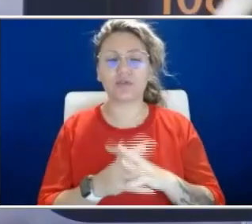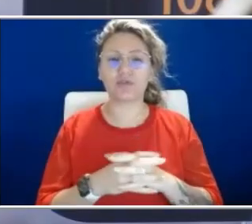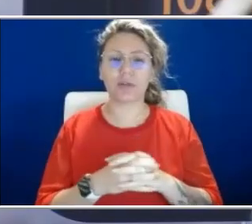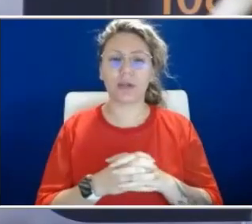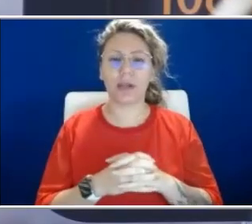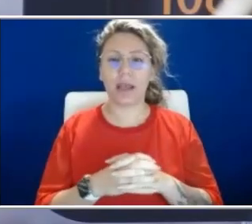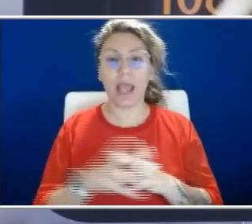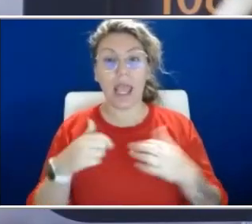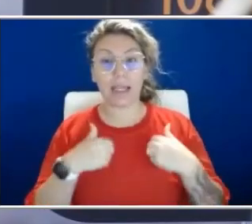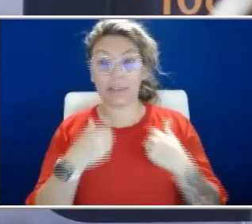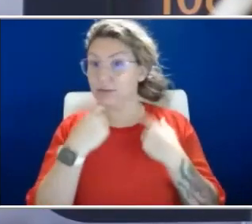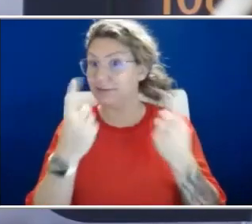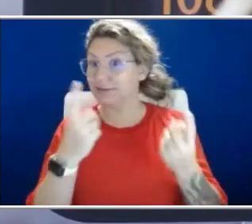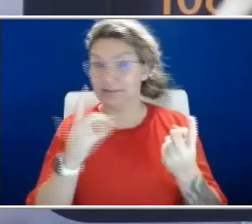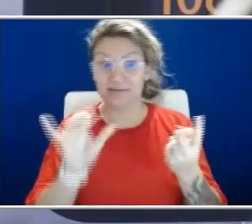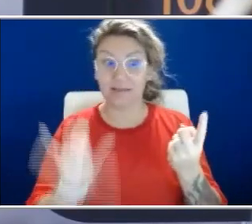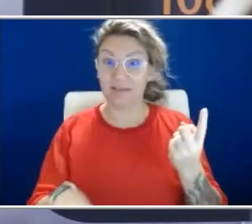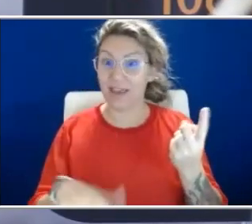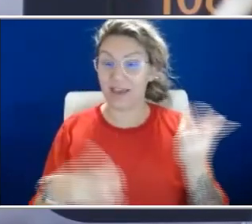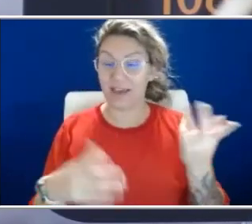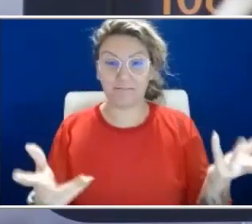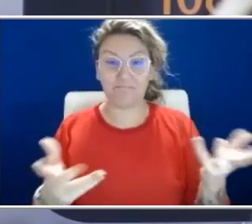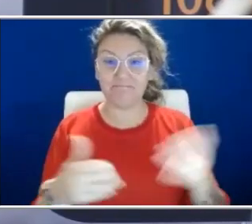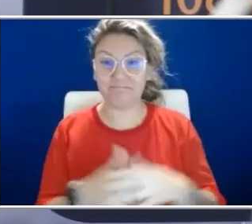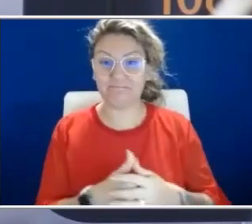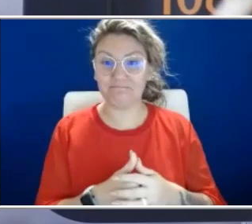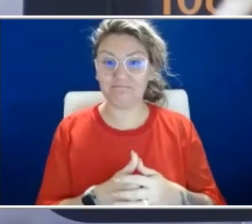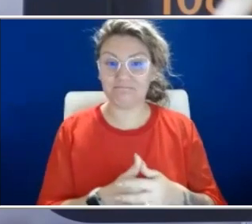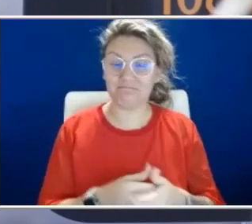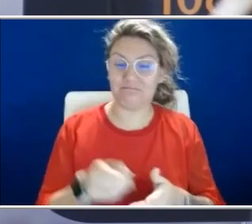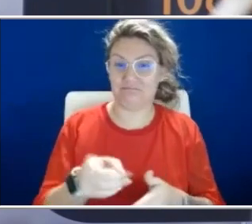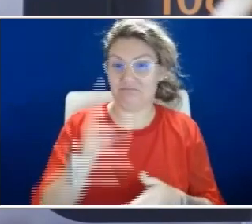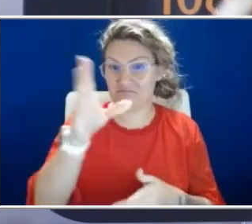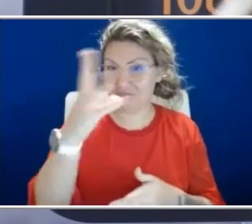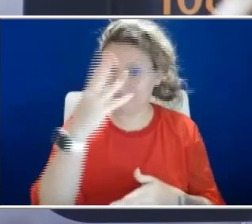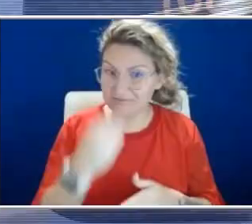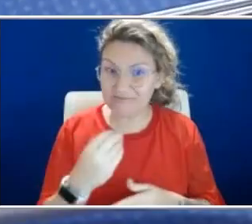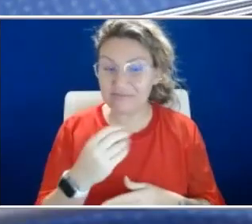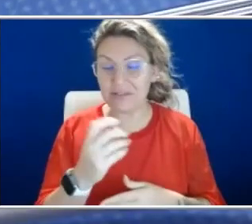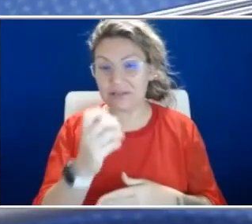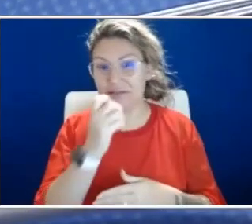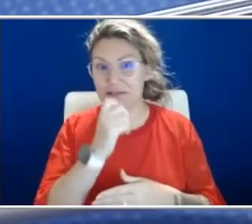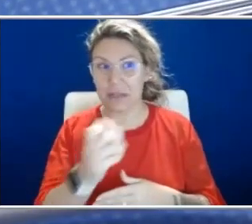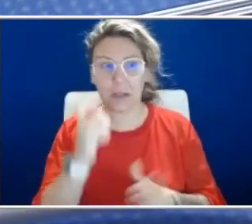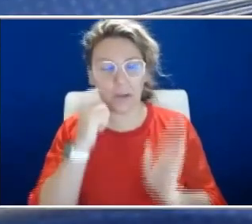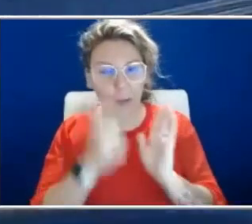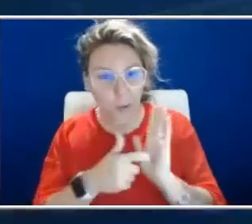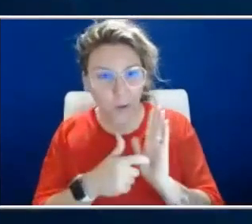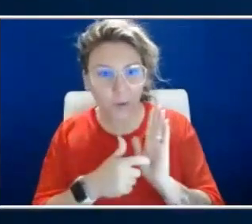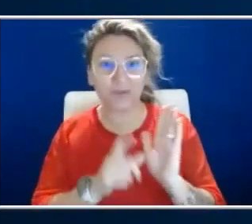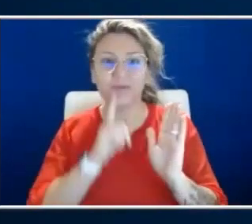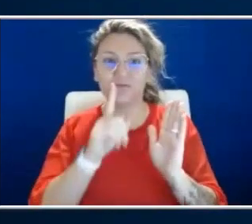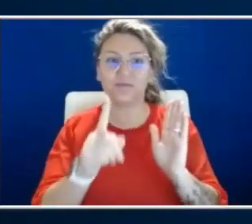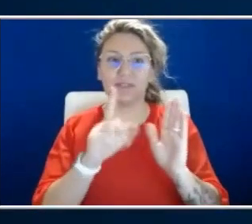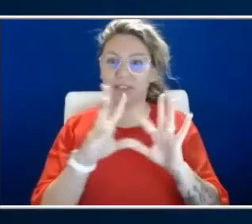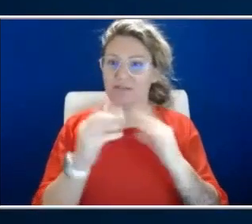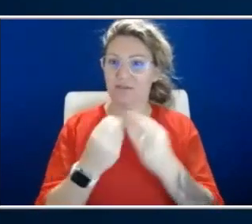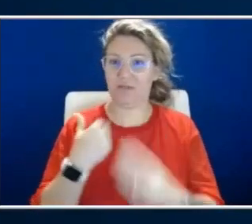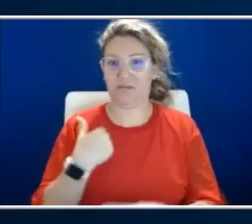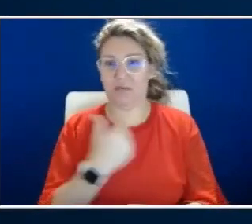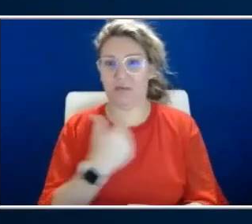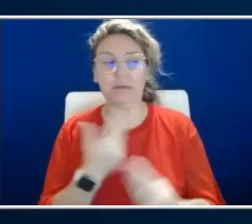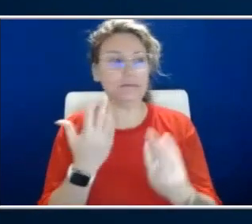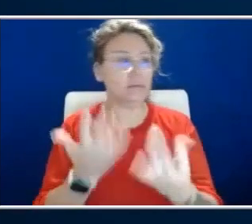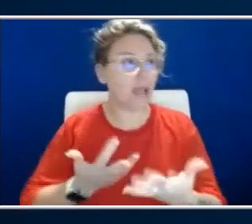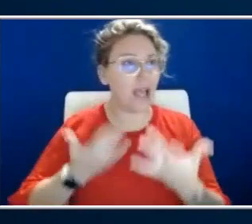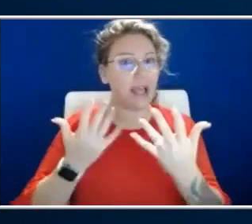that, and tell them that they're going to be asleep, so they're not really going to know. It's really the family members that are going to be sort of waiting out